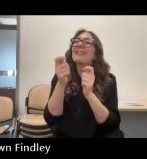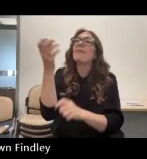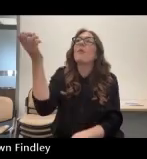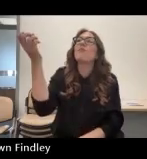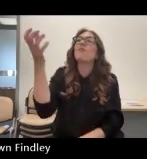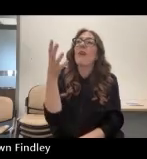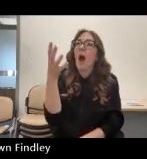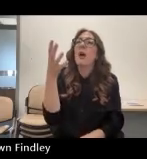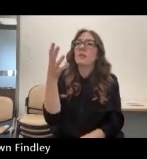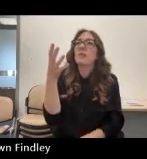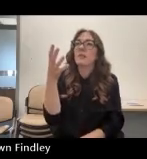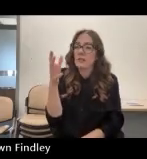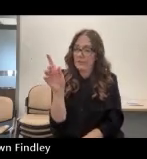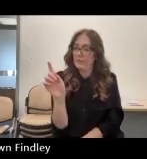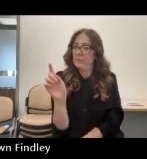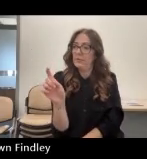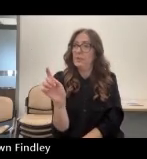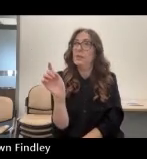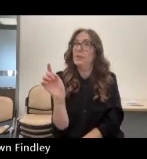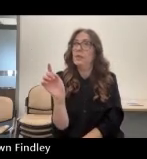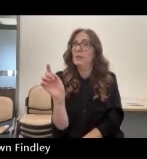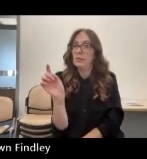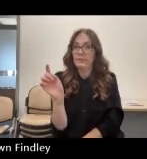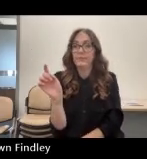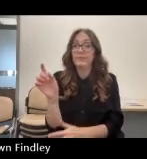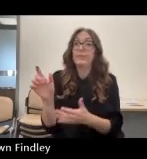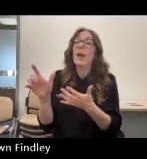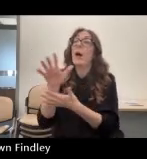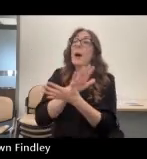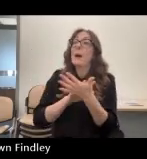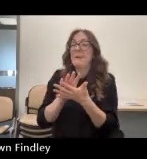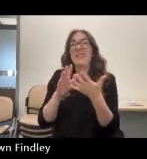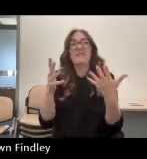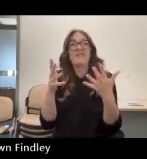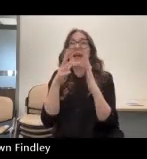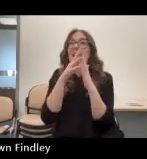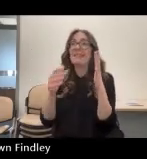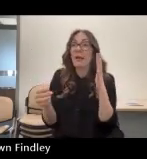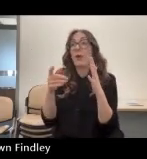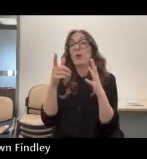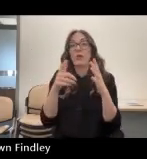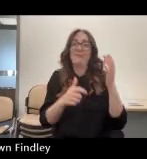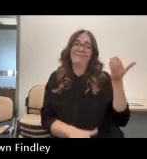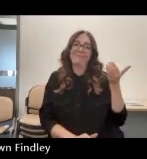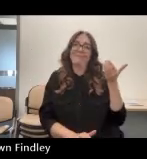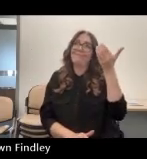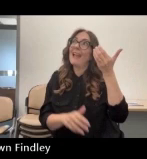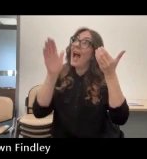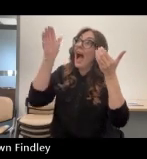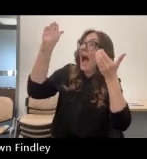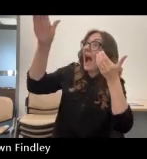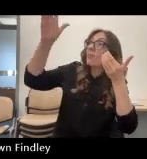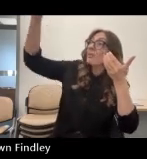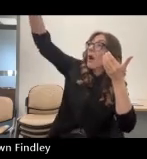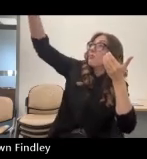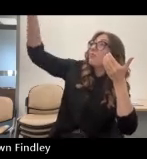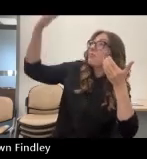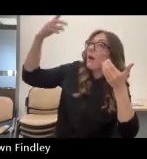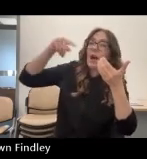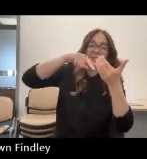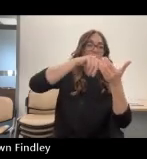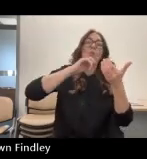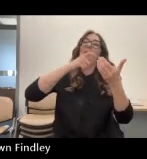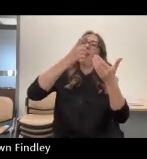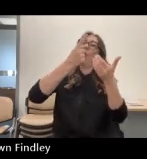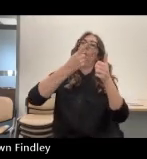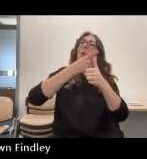brightness on, what that means is if you're going out into bright sunshine, the screen will be brighter. If you're going into a dark area, or